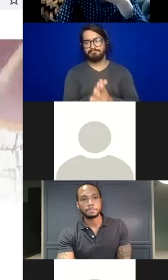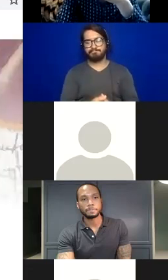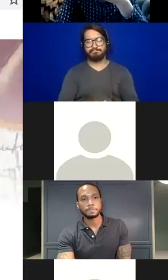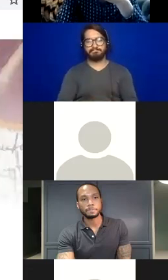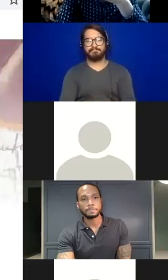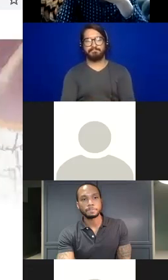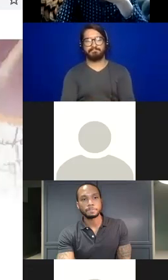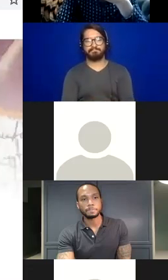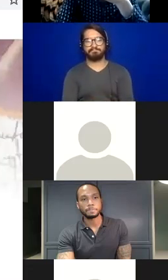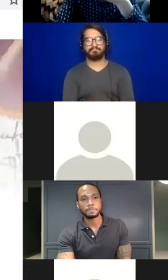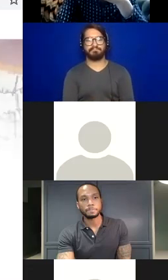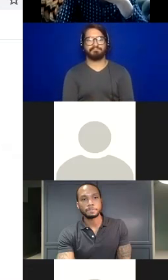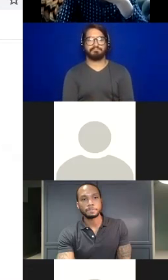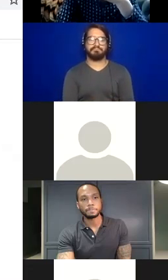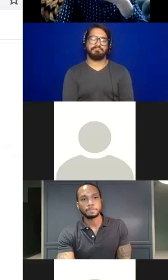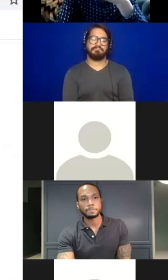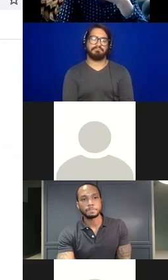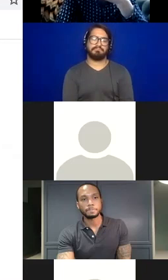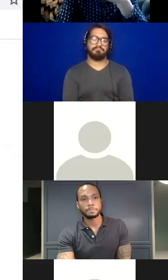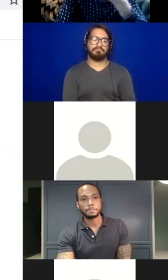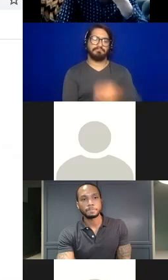this tends to look like.